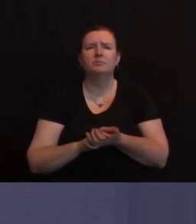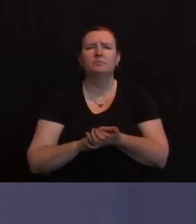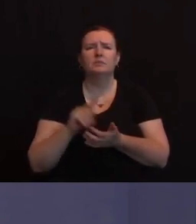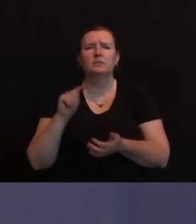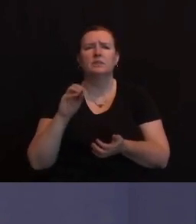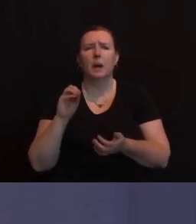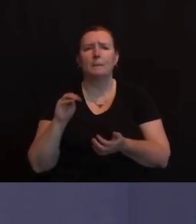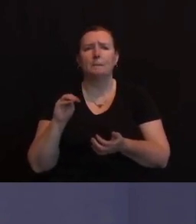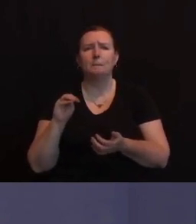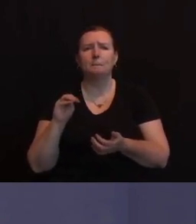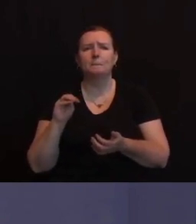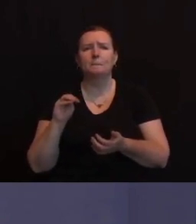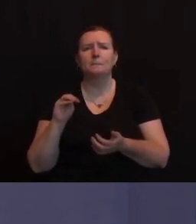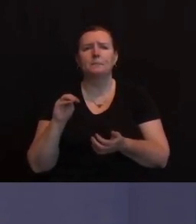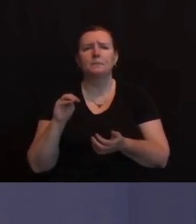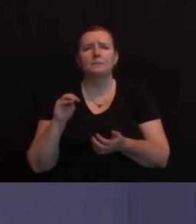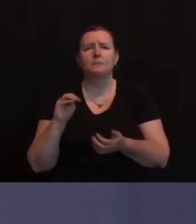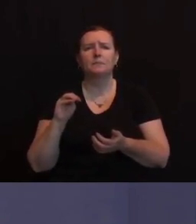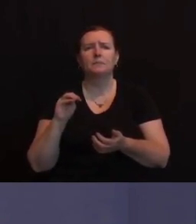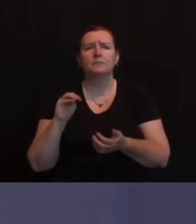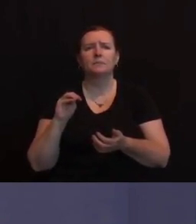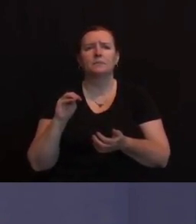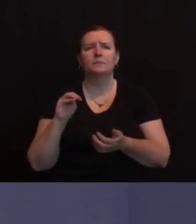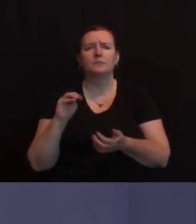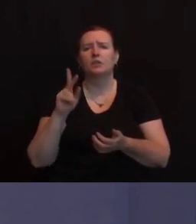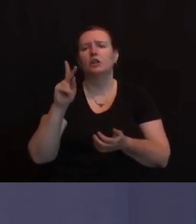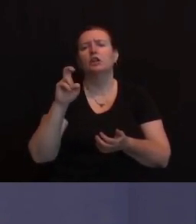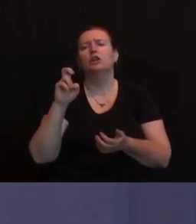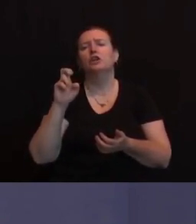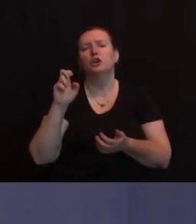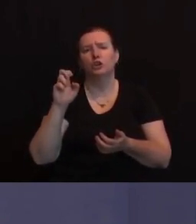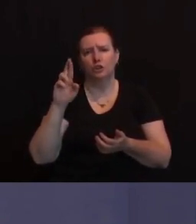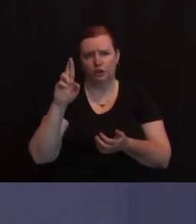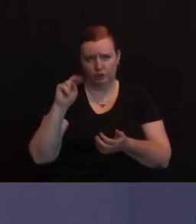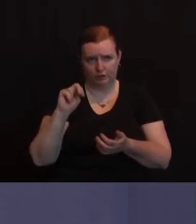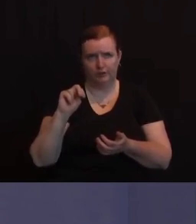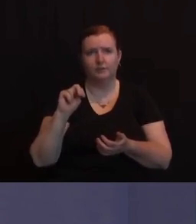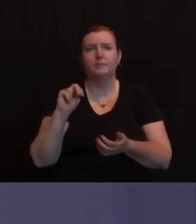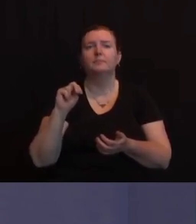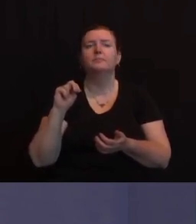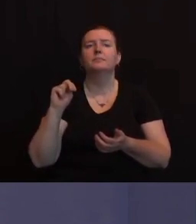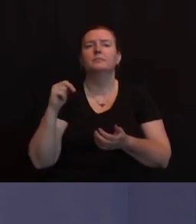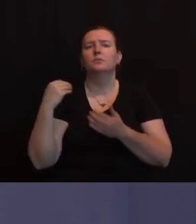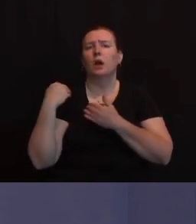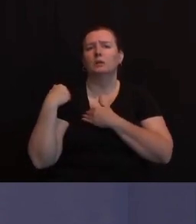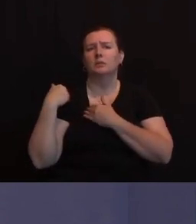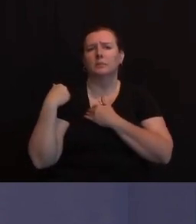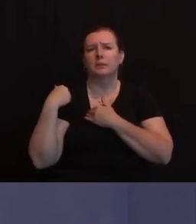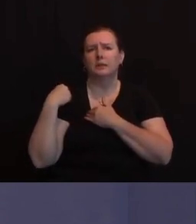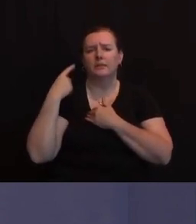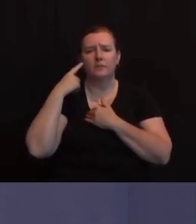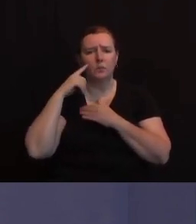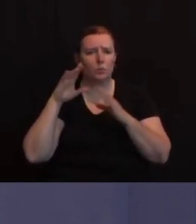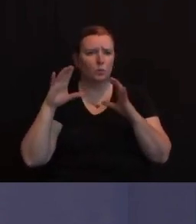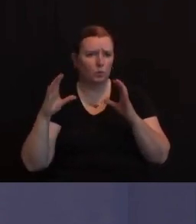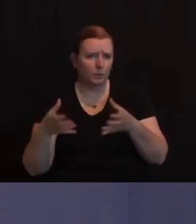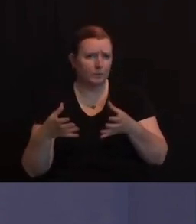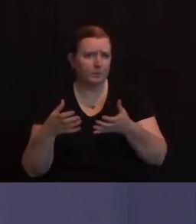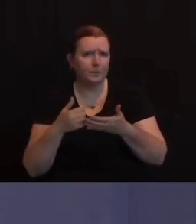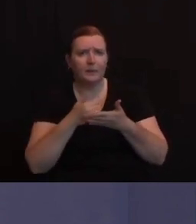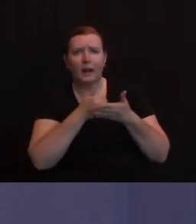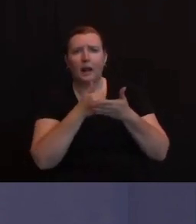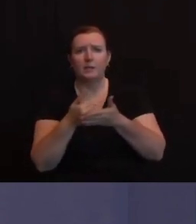a group in the Department of Health. He's done a wonderful job putting out the RFP, and our hope is